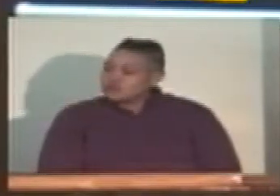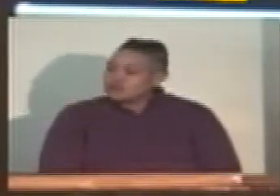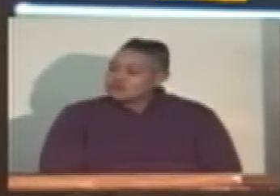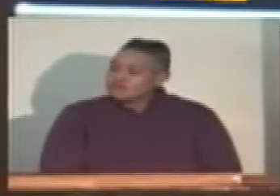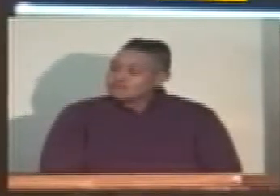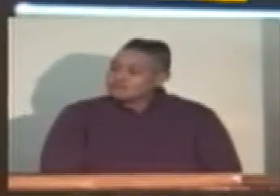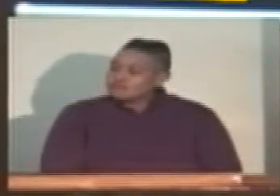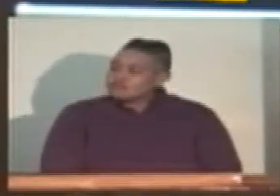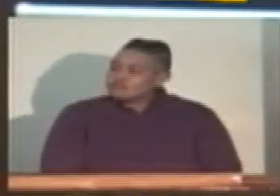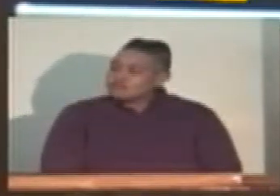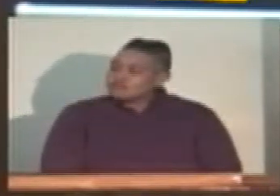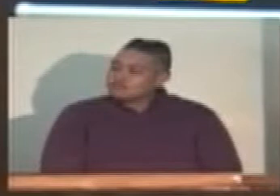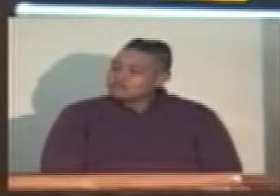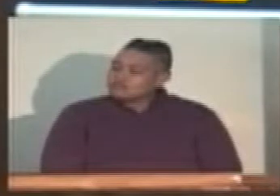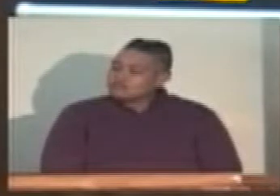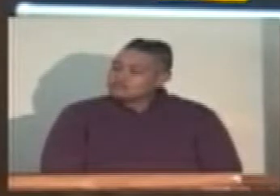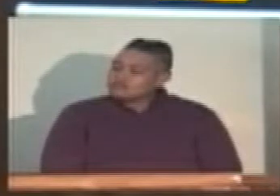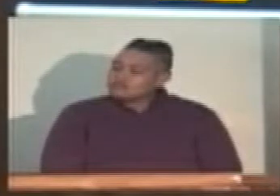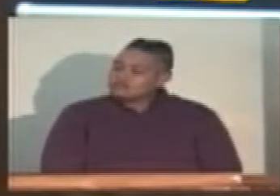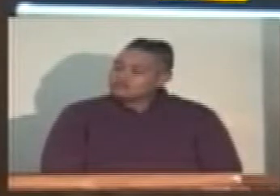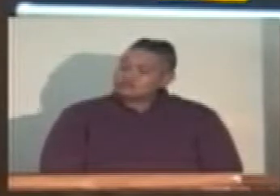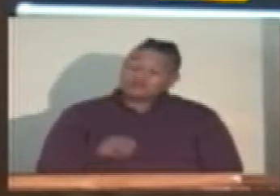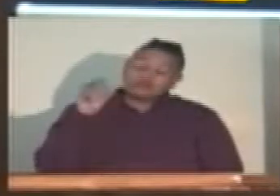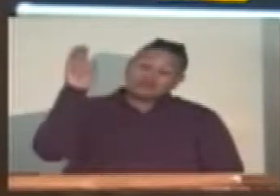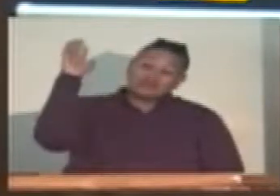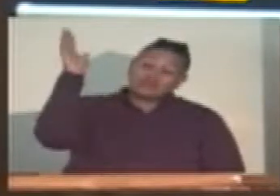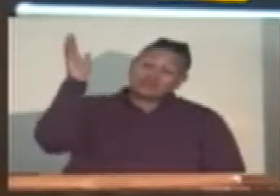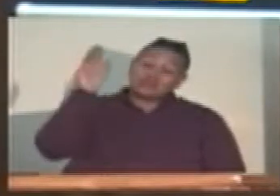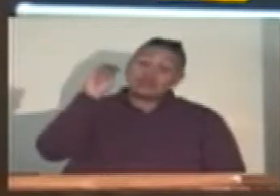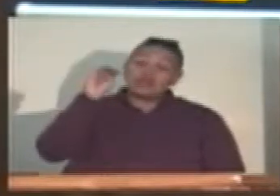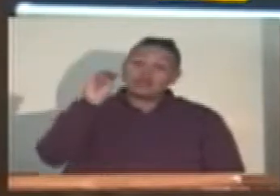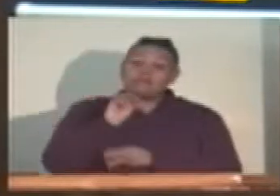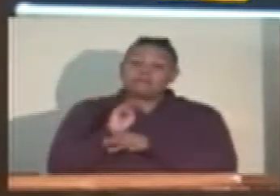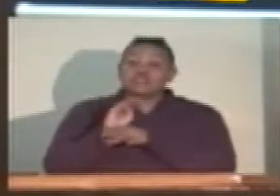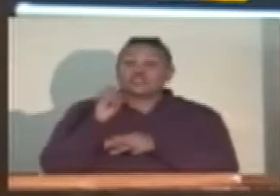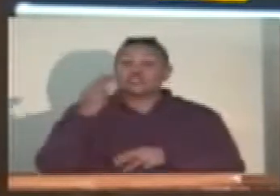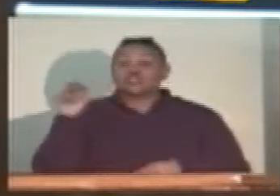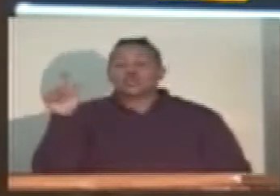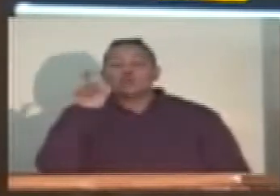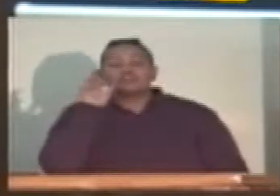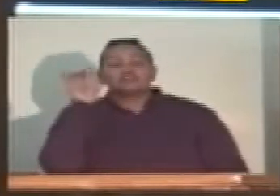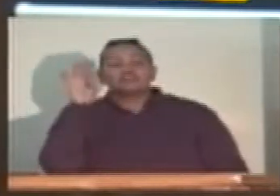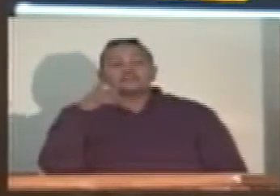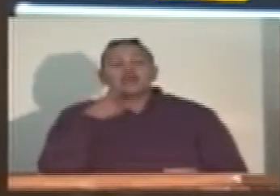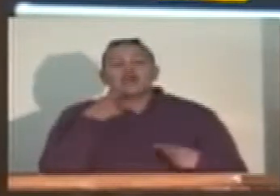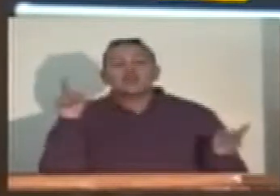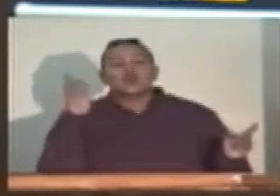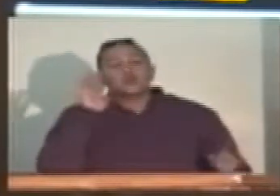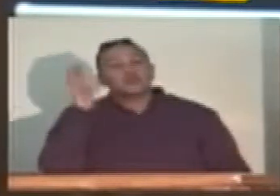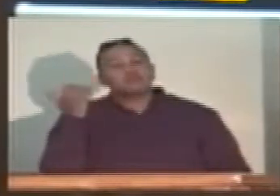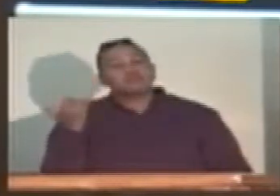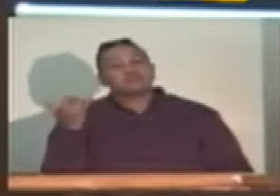Mr. Speaker, Minister Shaw recently announced that there will soon be roughly